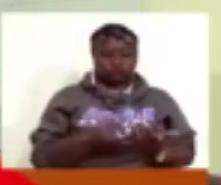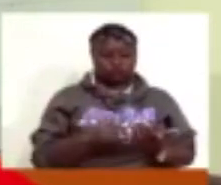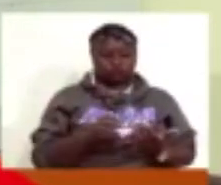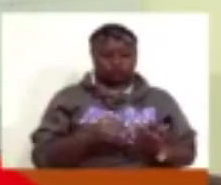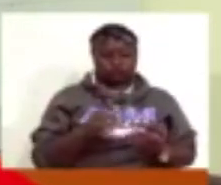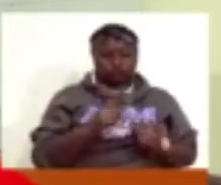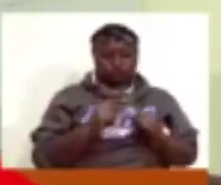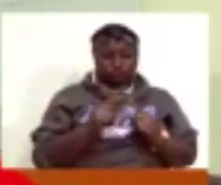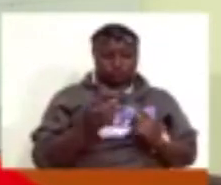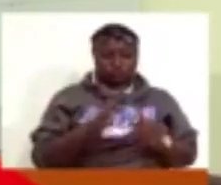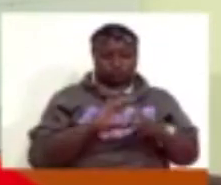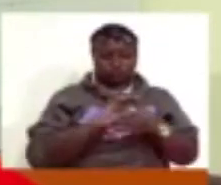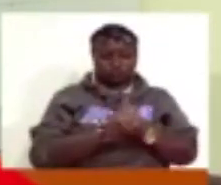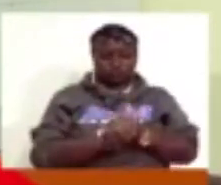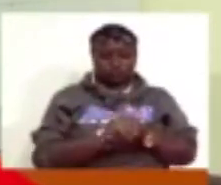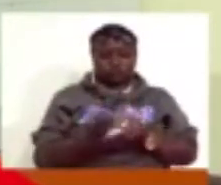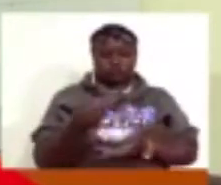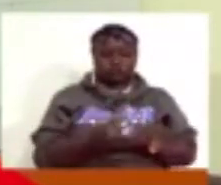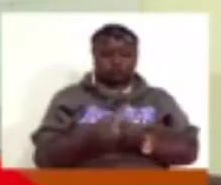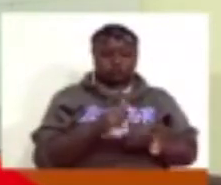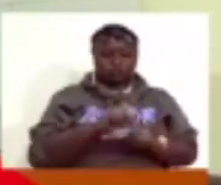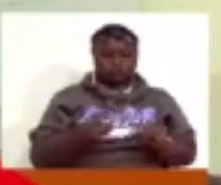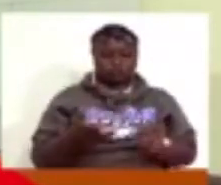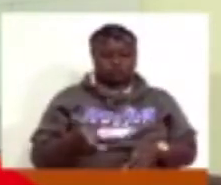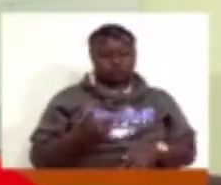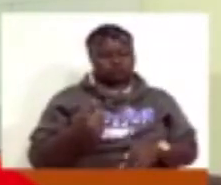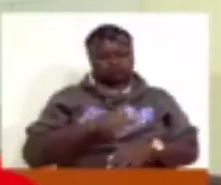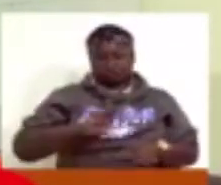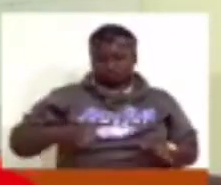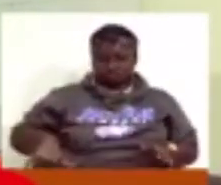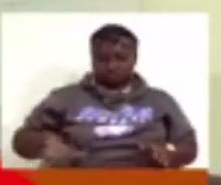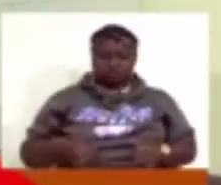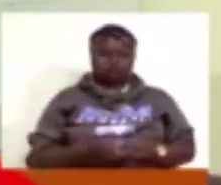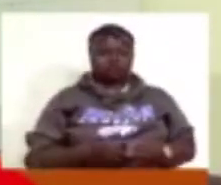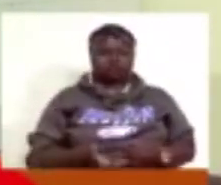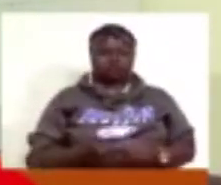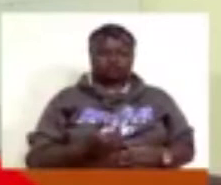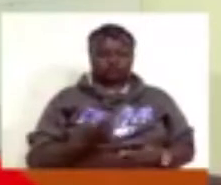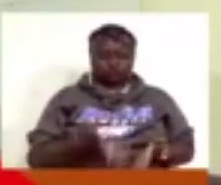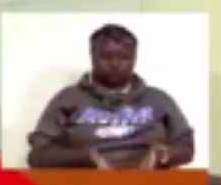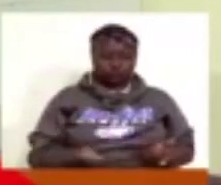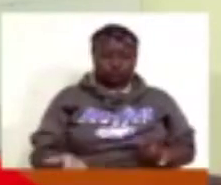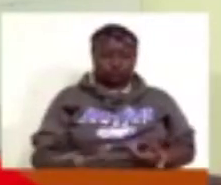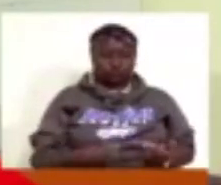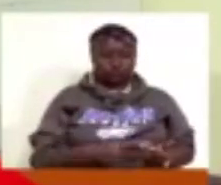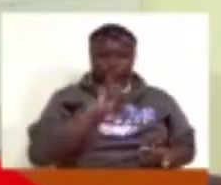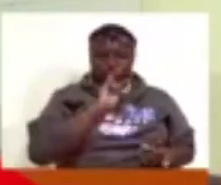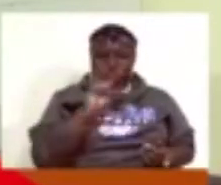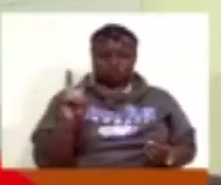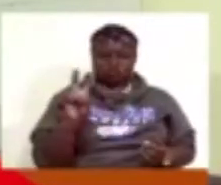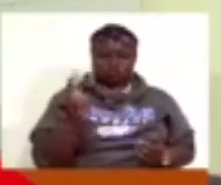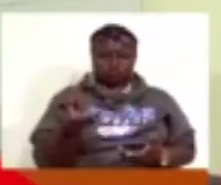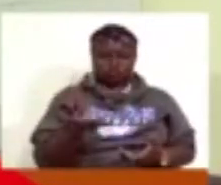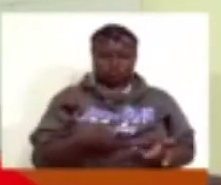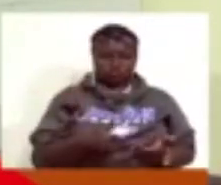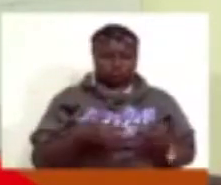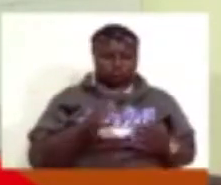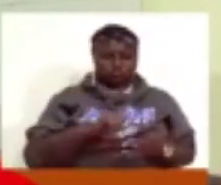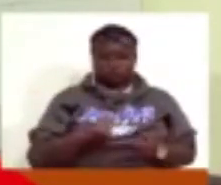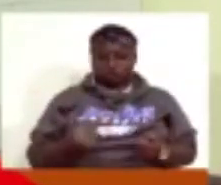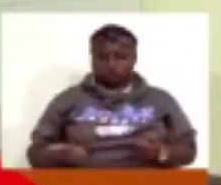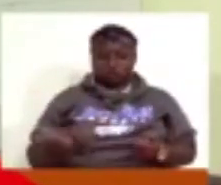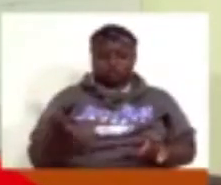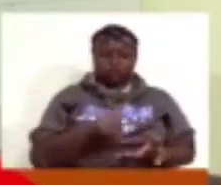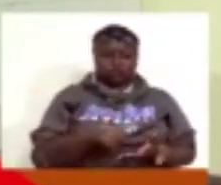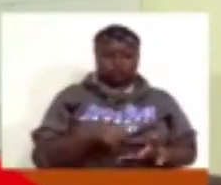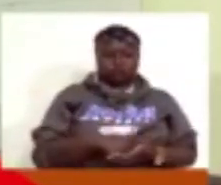the party, but we regret that that has been disregarded, and today we have seen that another person has